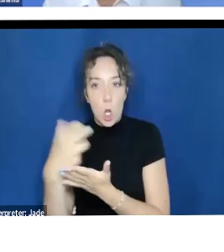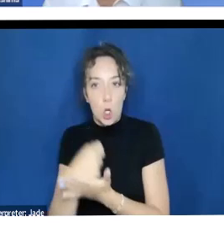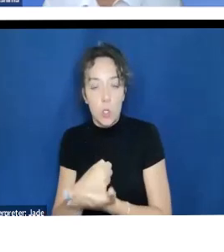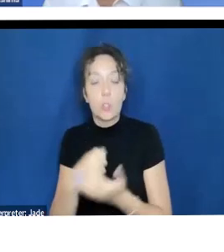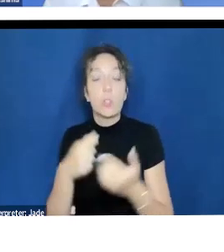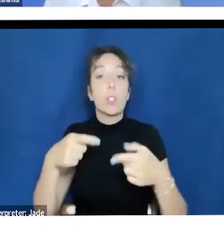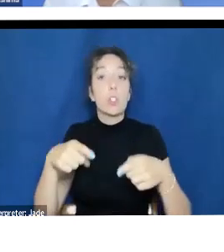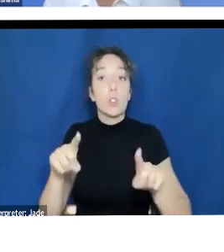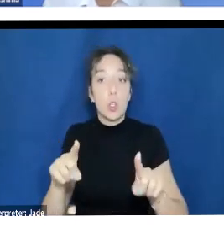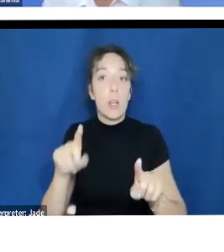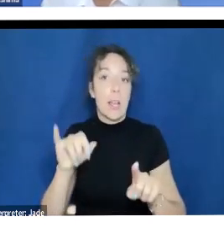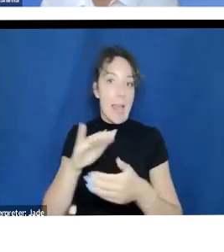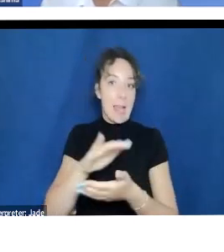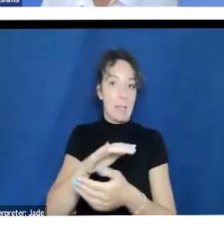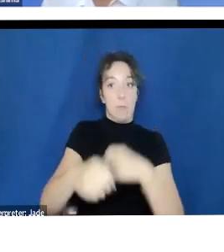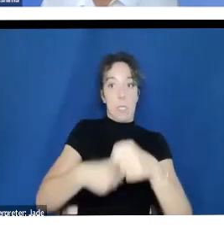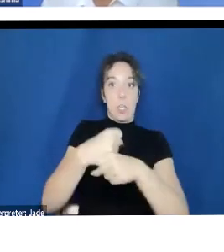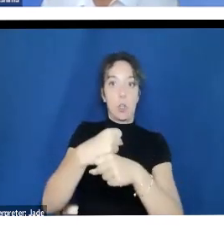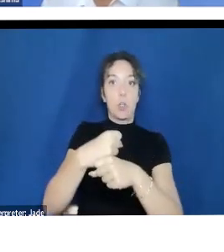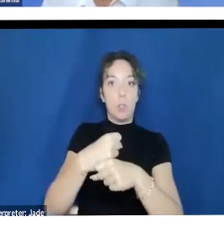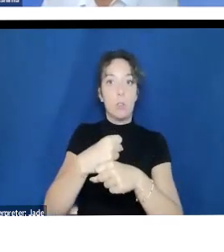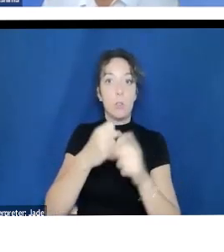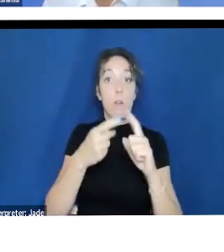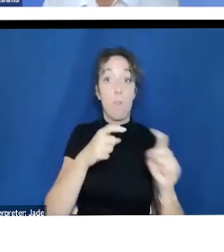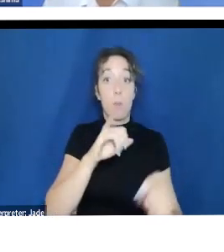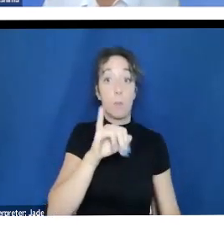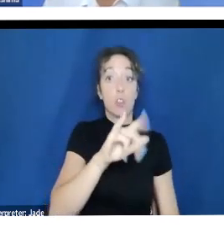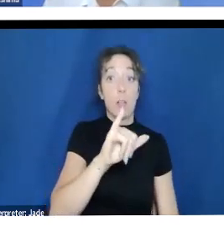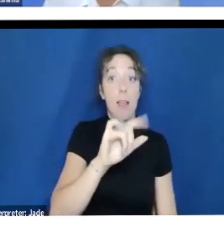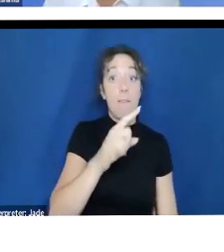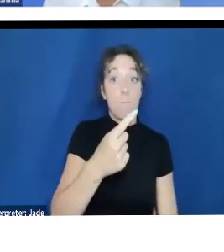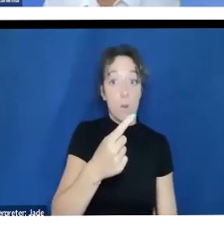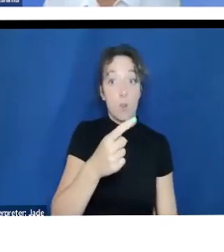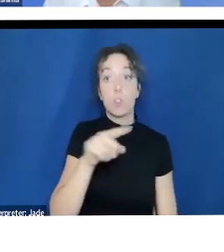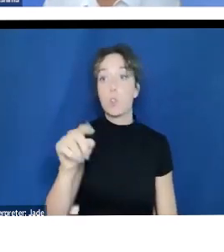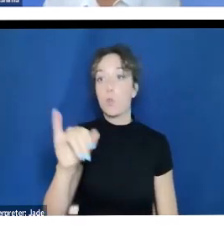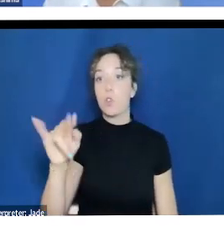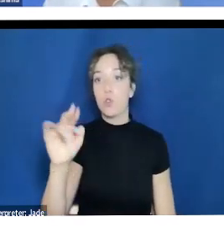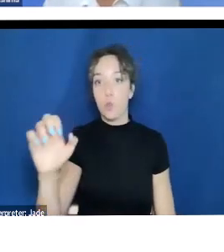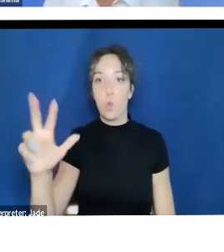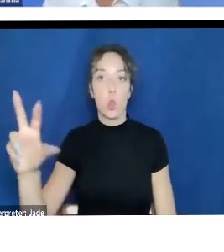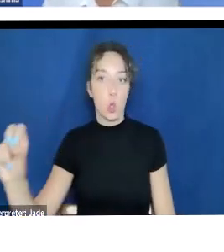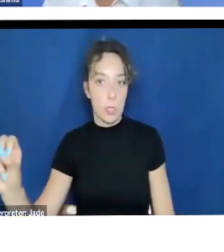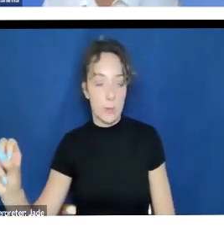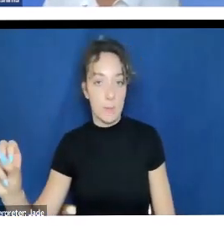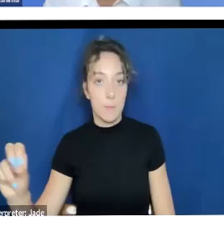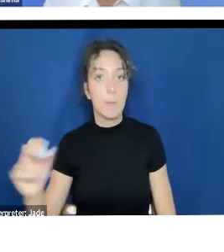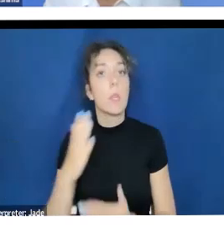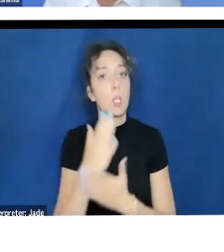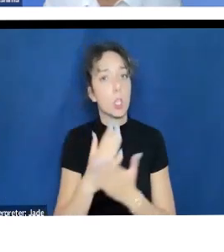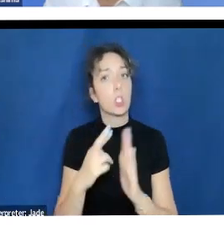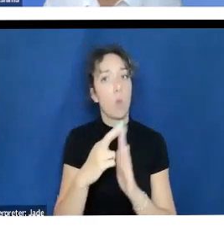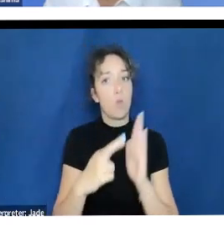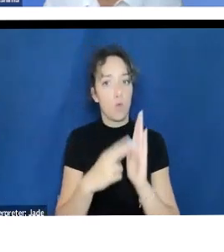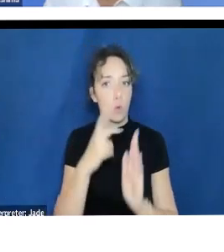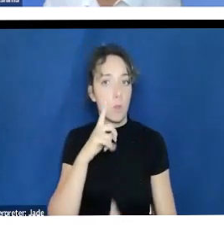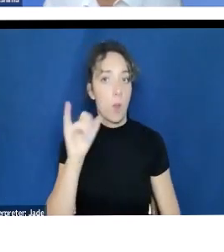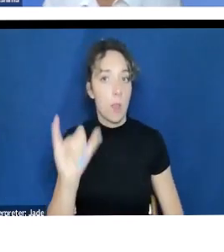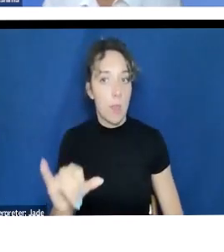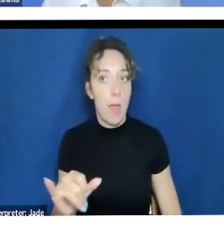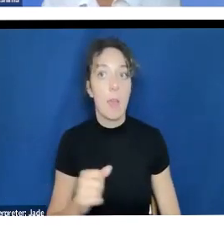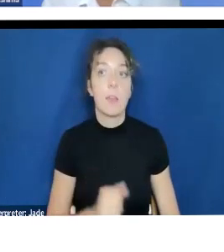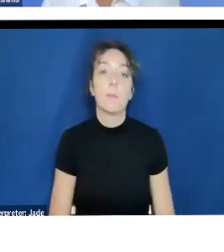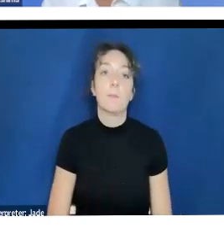during the year from July 1 to June 30th. Now, there's some rules about that,